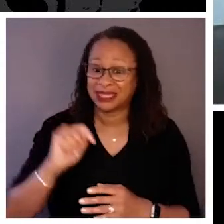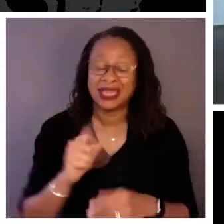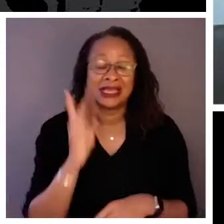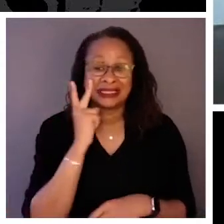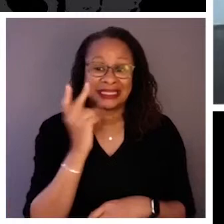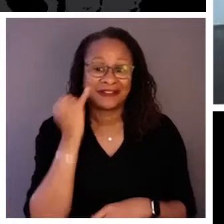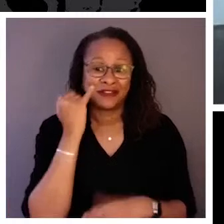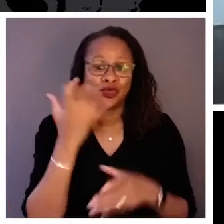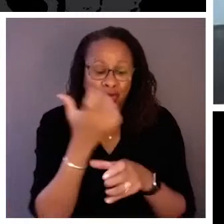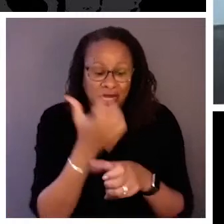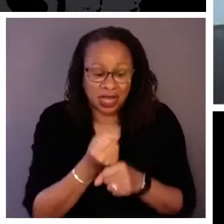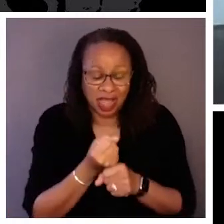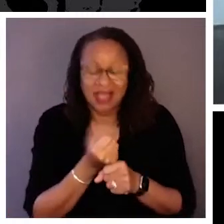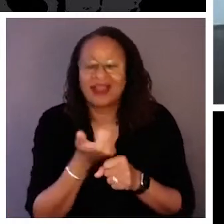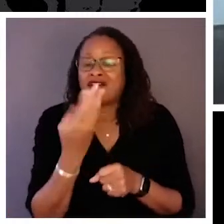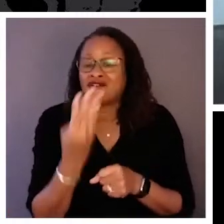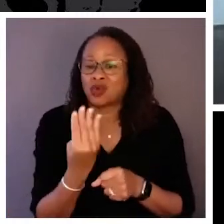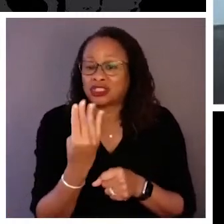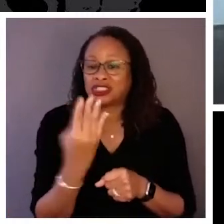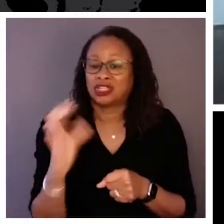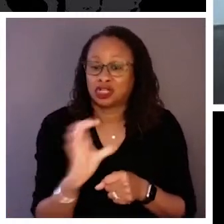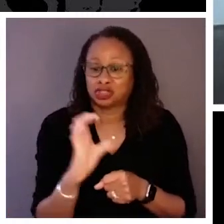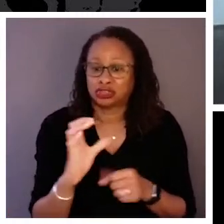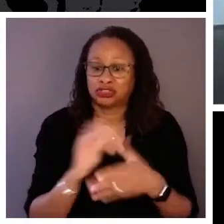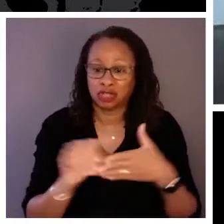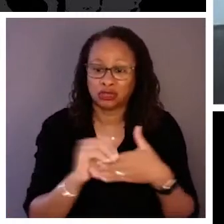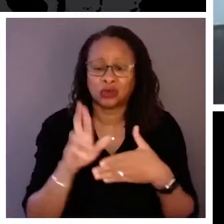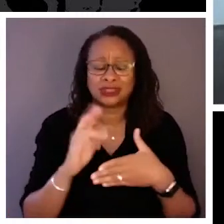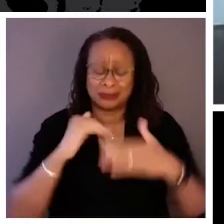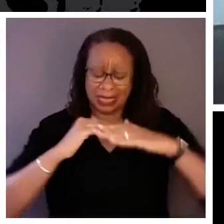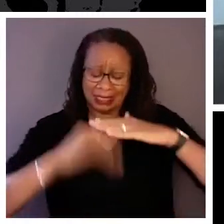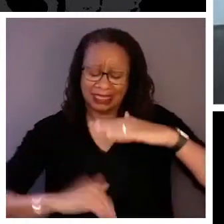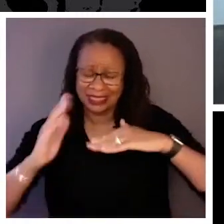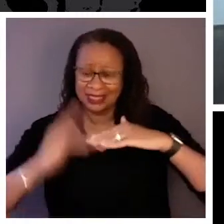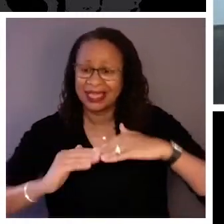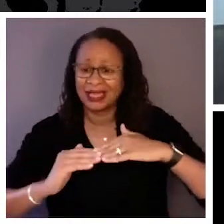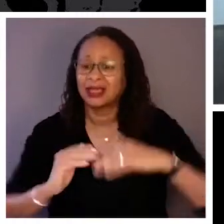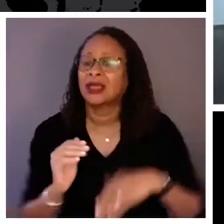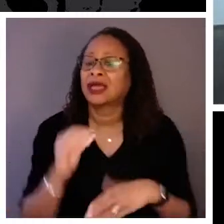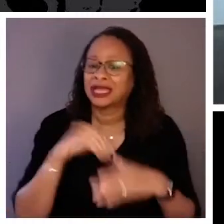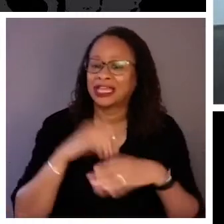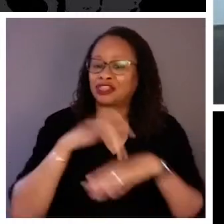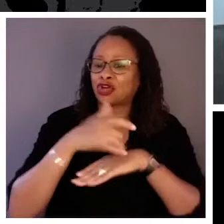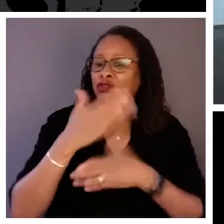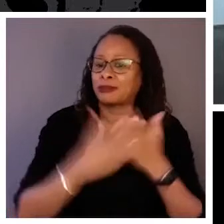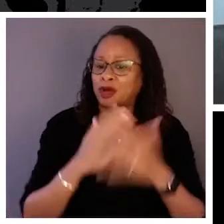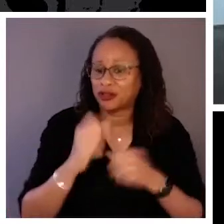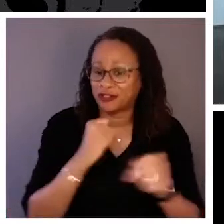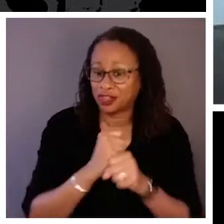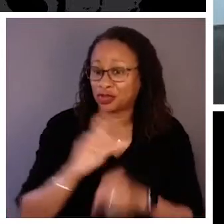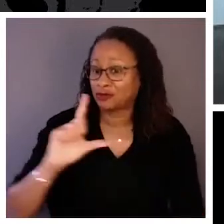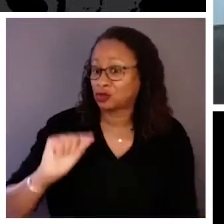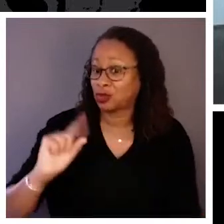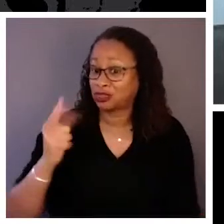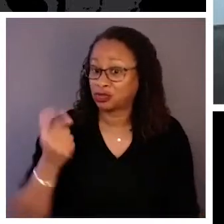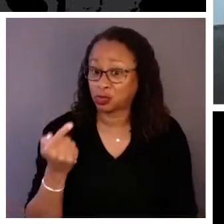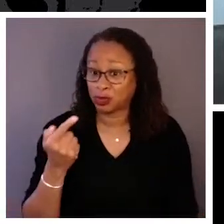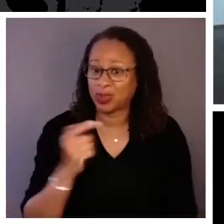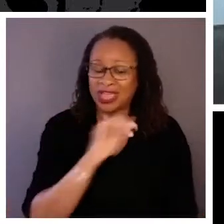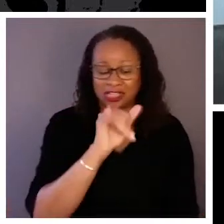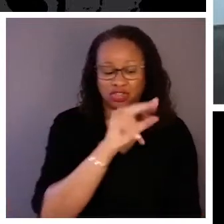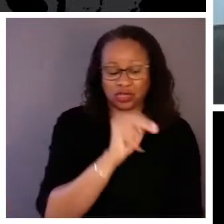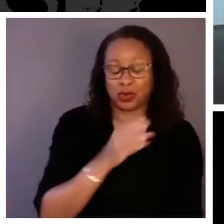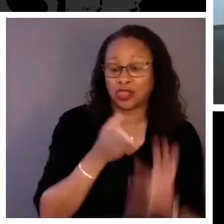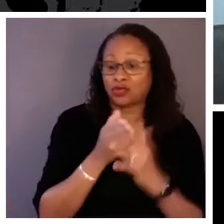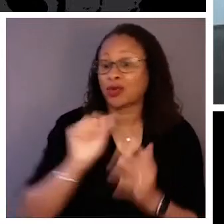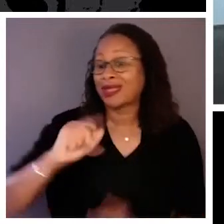$1,400 or something less than that, perhaps, in the earlier part of the year. I would say January through April